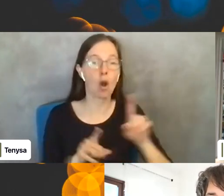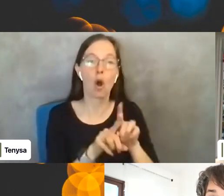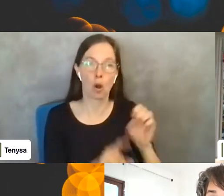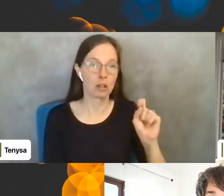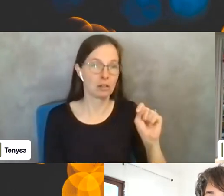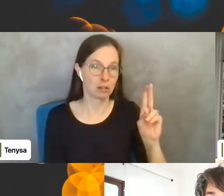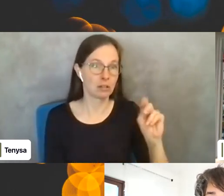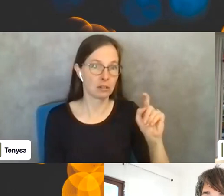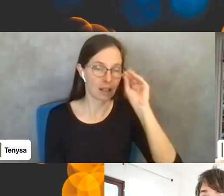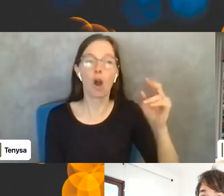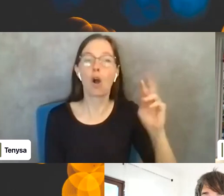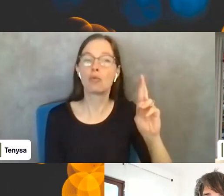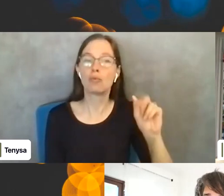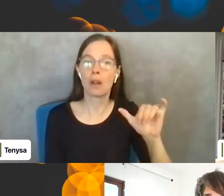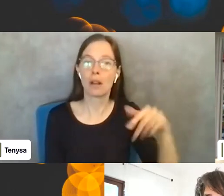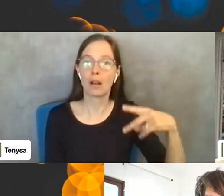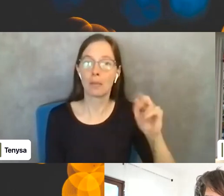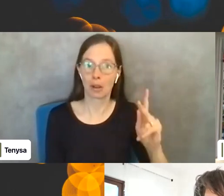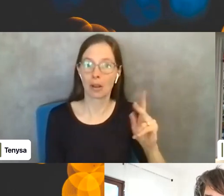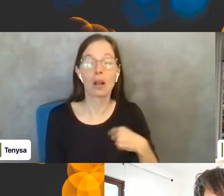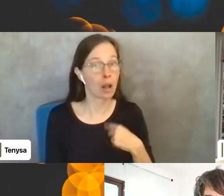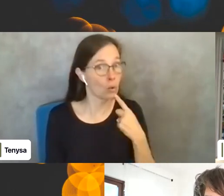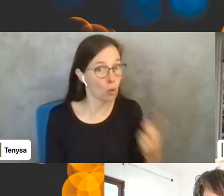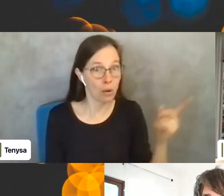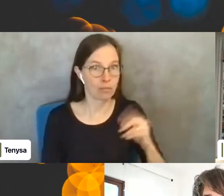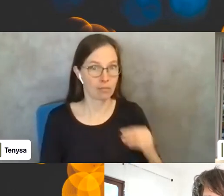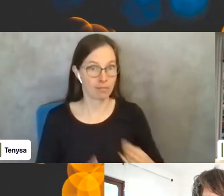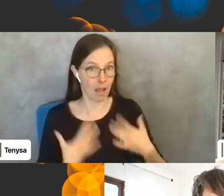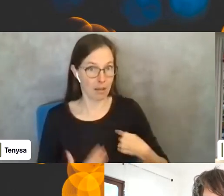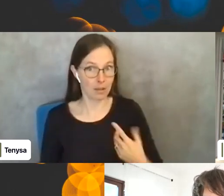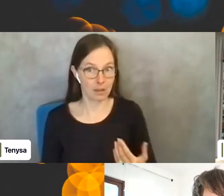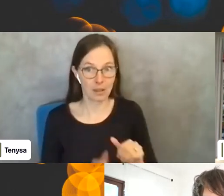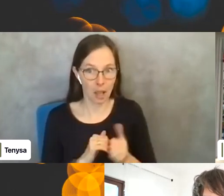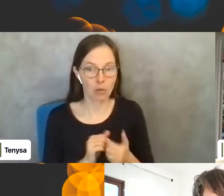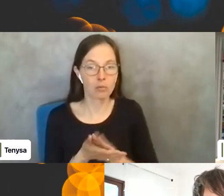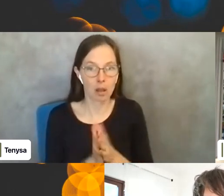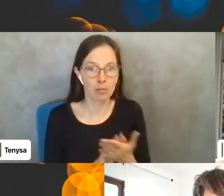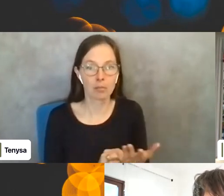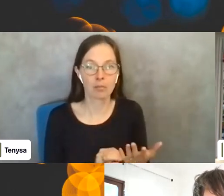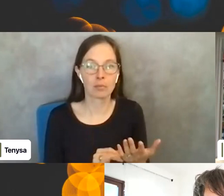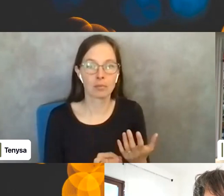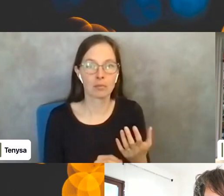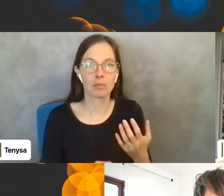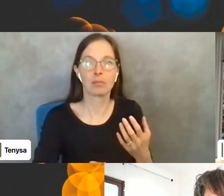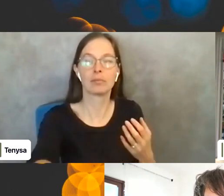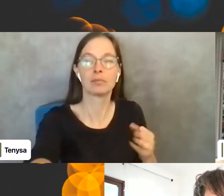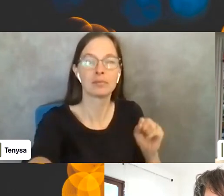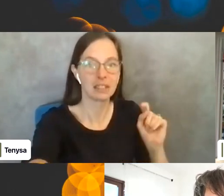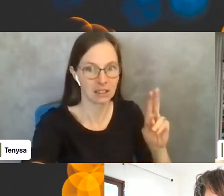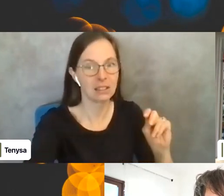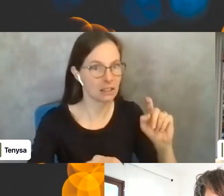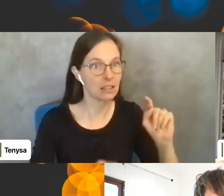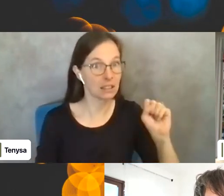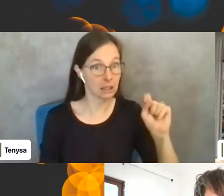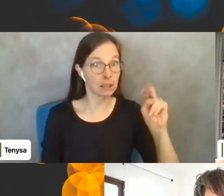and I told him how he inspired me on how to be, you know, a stunt sword fighter. And